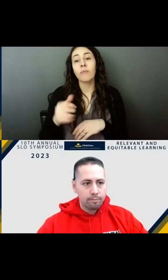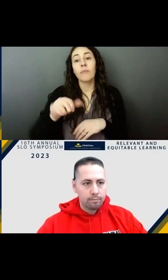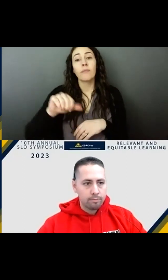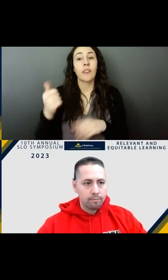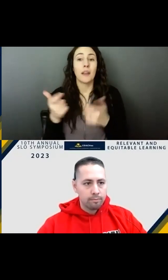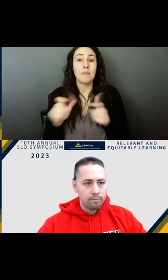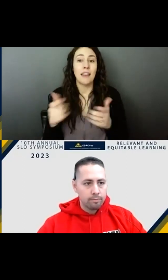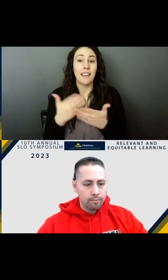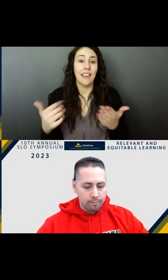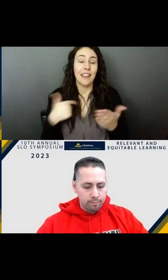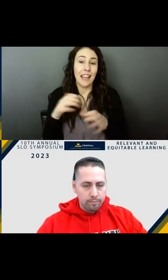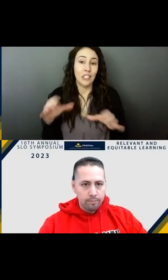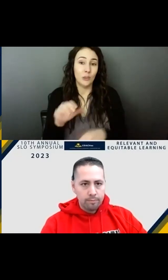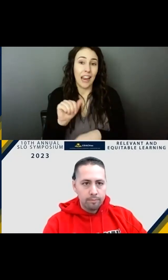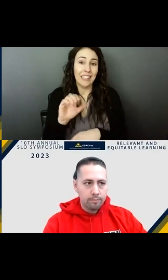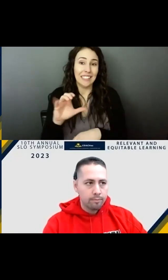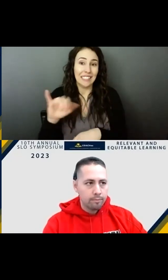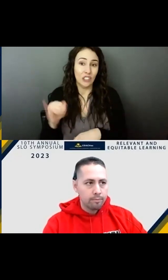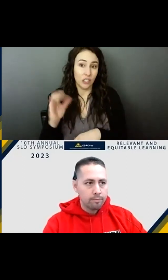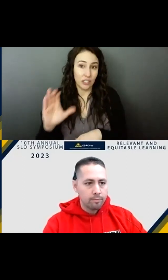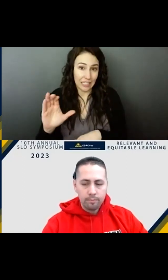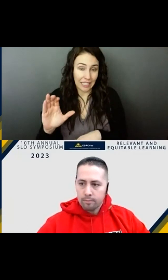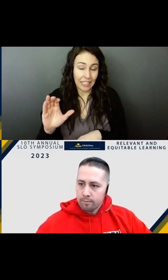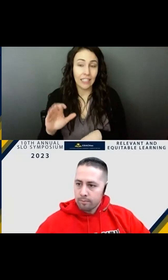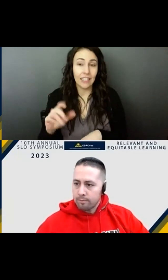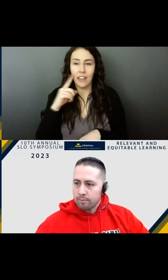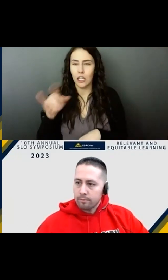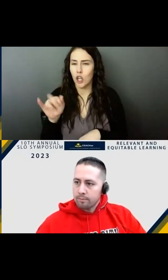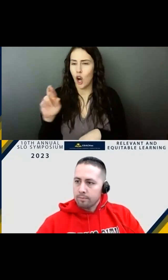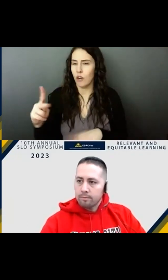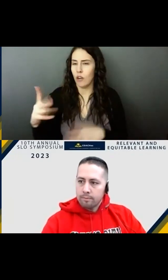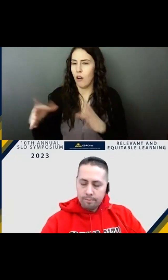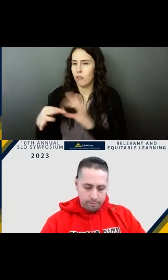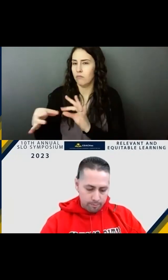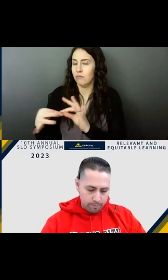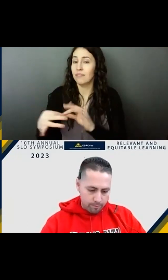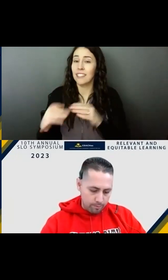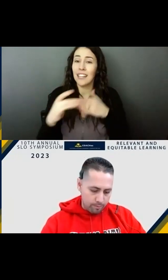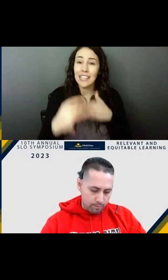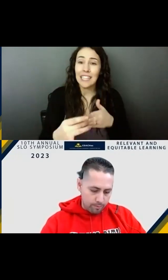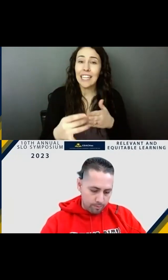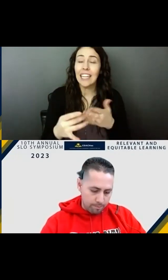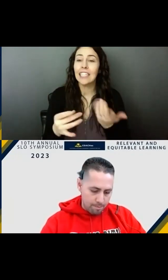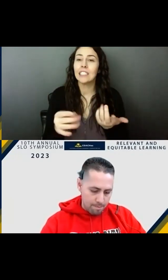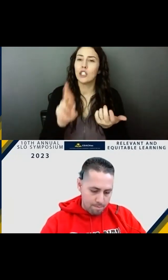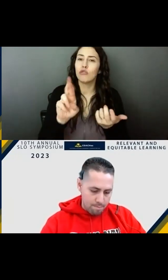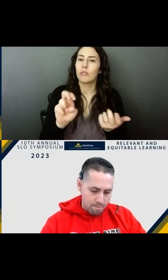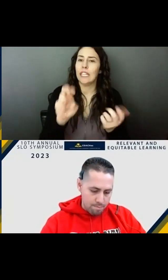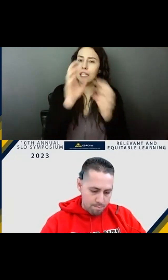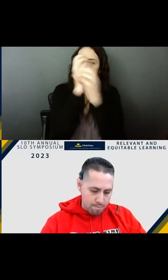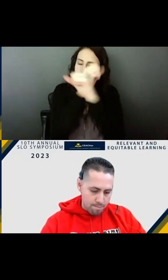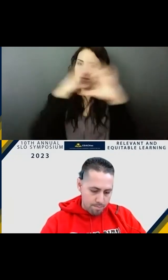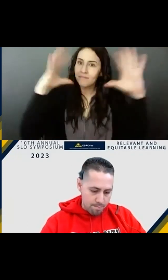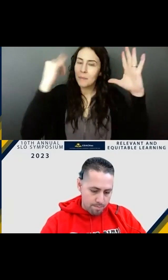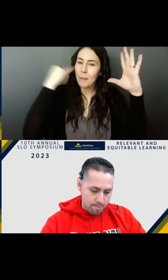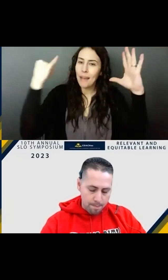at ACCJC, as I think Yarrick mentioned, is leading a reimagining of our accreditation standards and the standards